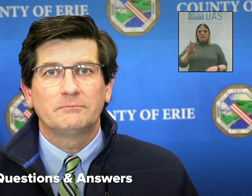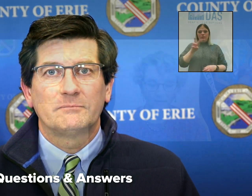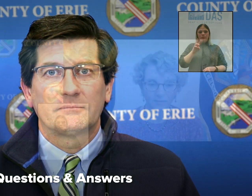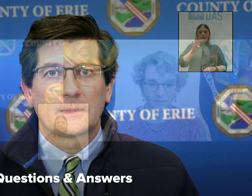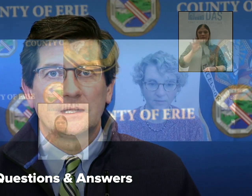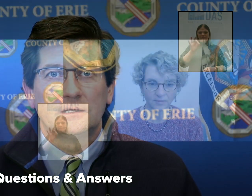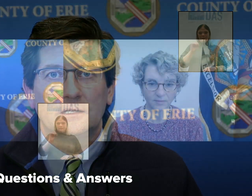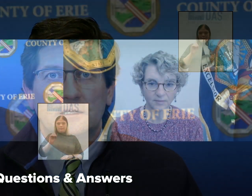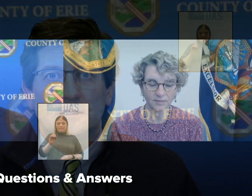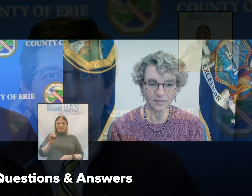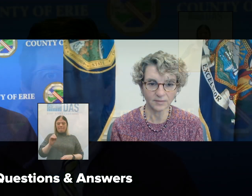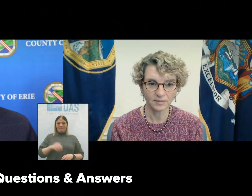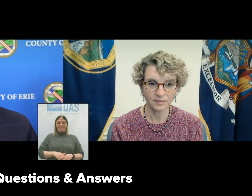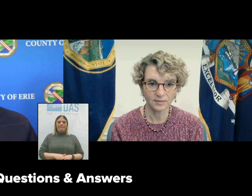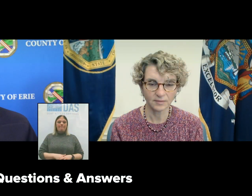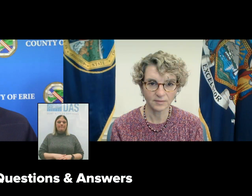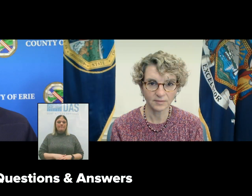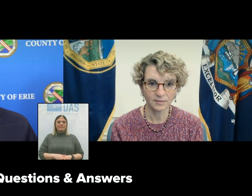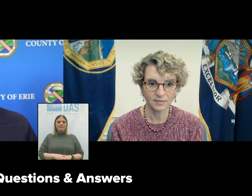on?